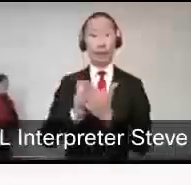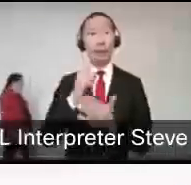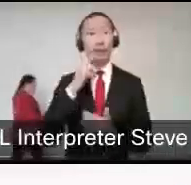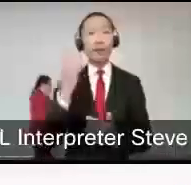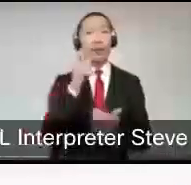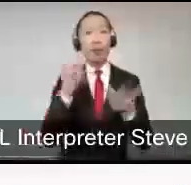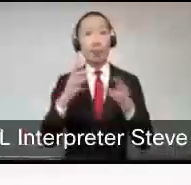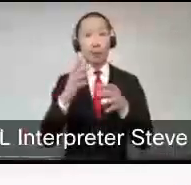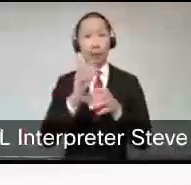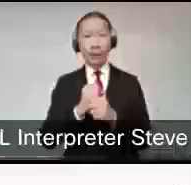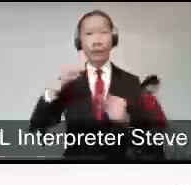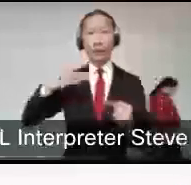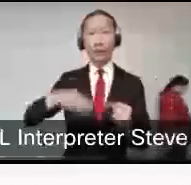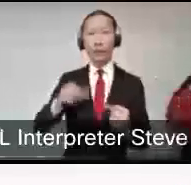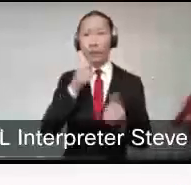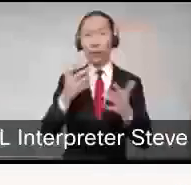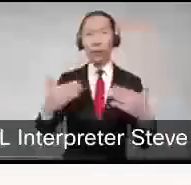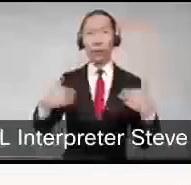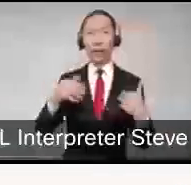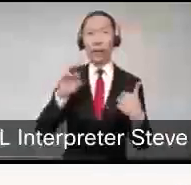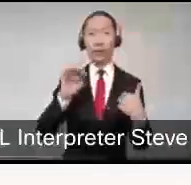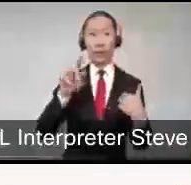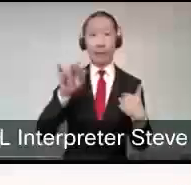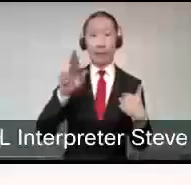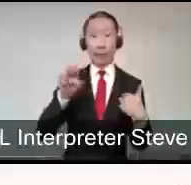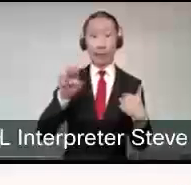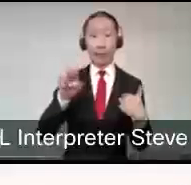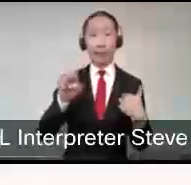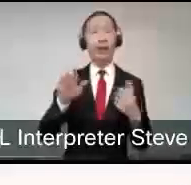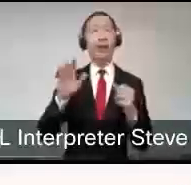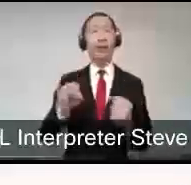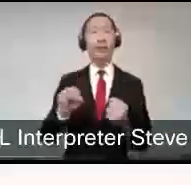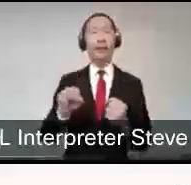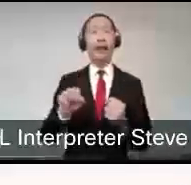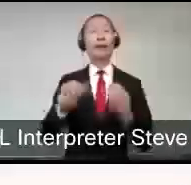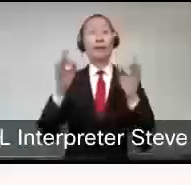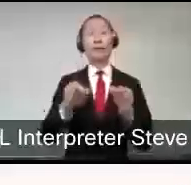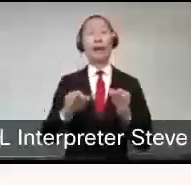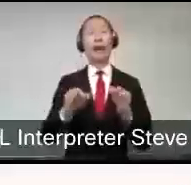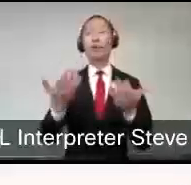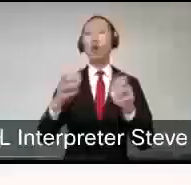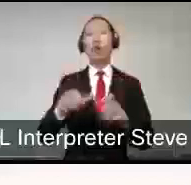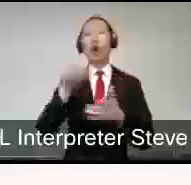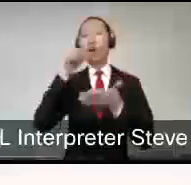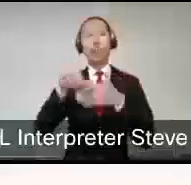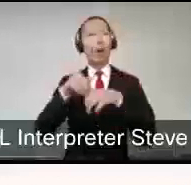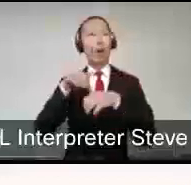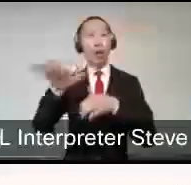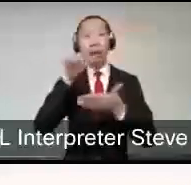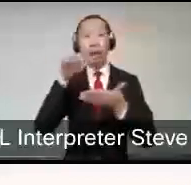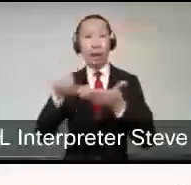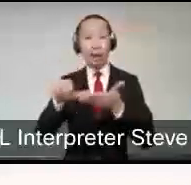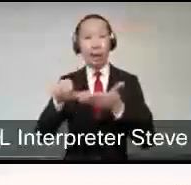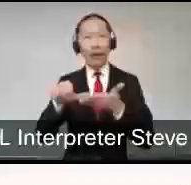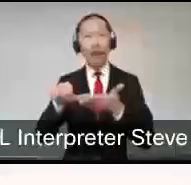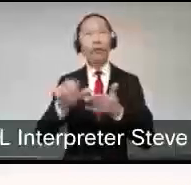receives benefits or has Medicare, they can opt out of mailed notices for those that are available online. So they would stop getting